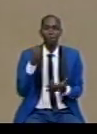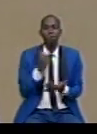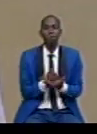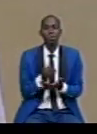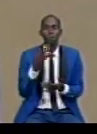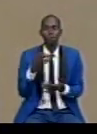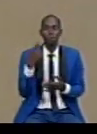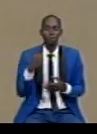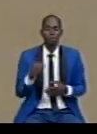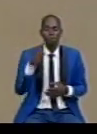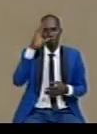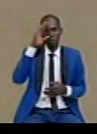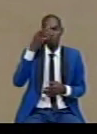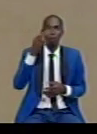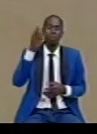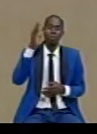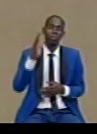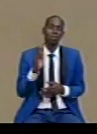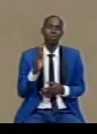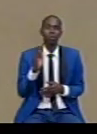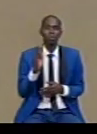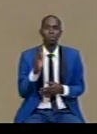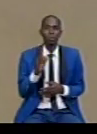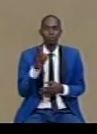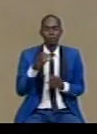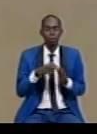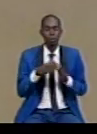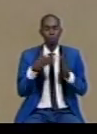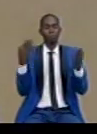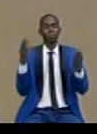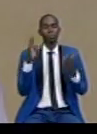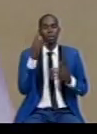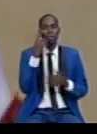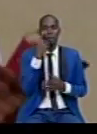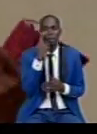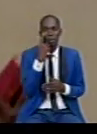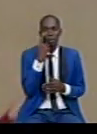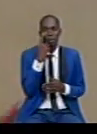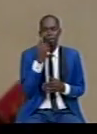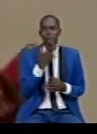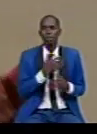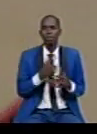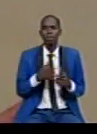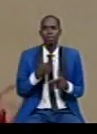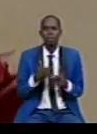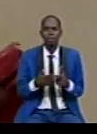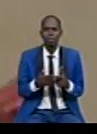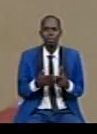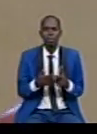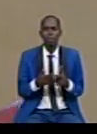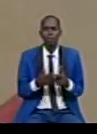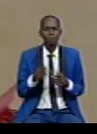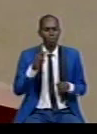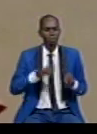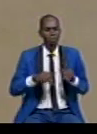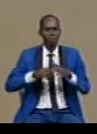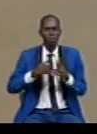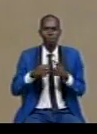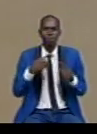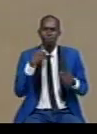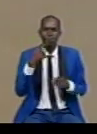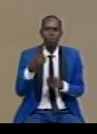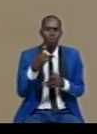the pastor, I opened my eyes. And then they started telling me what